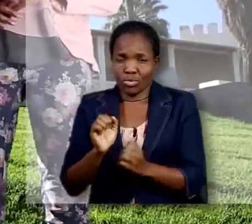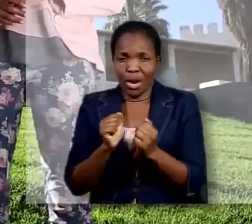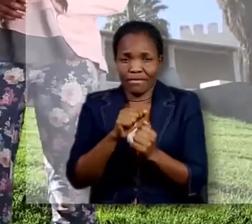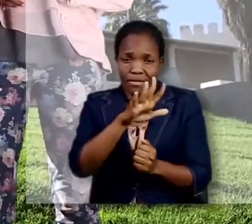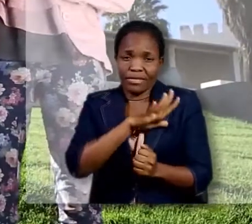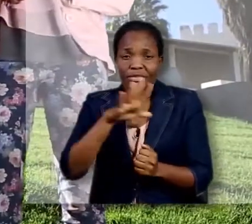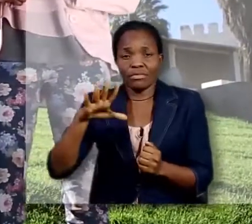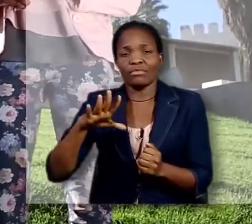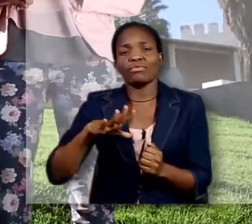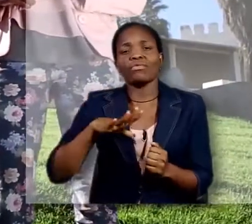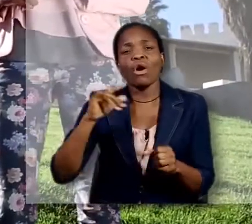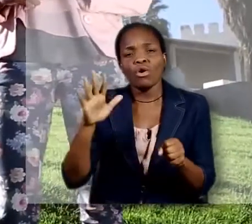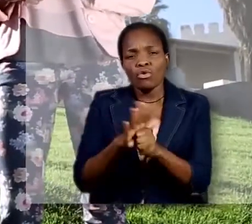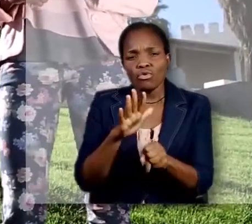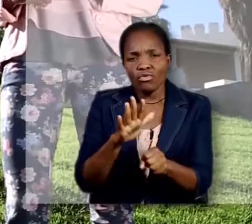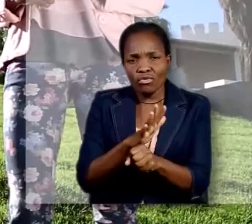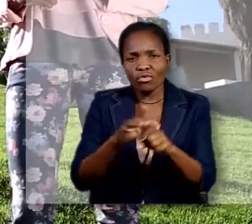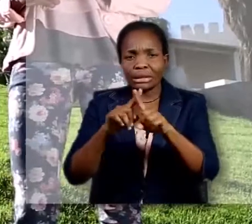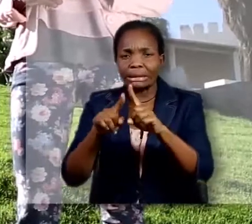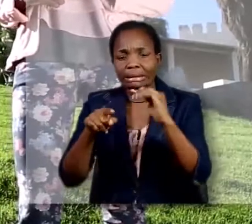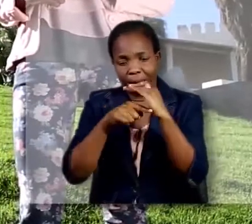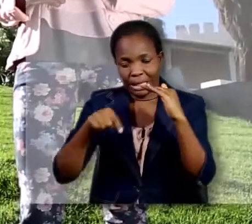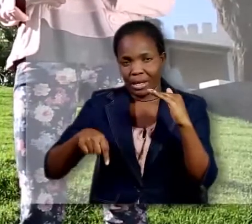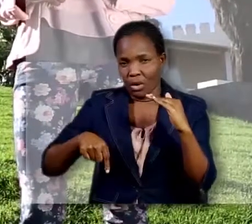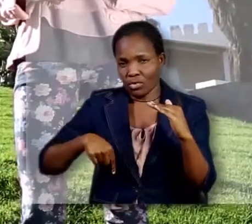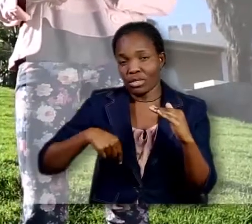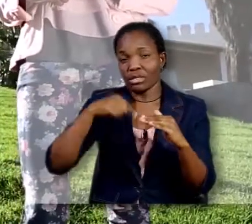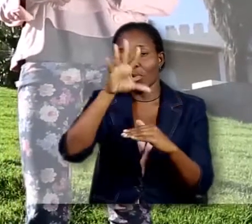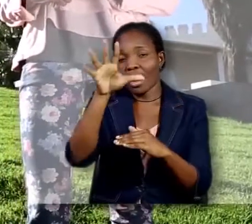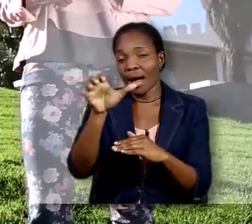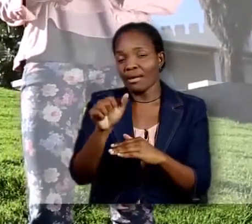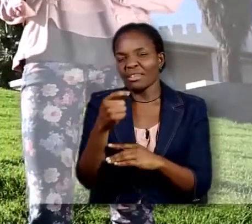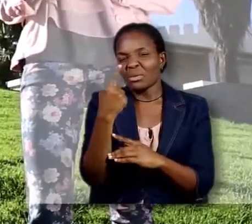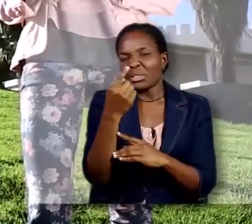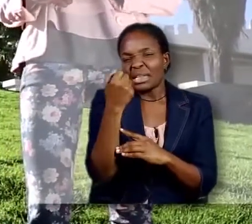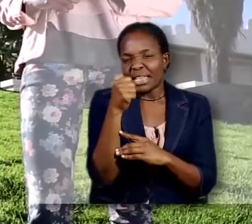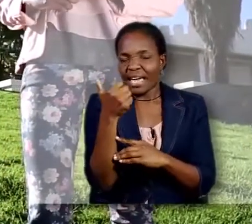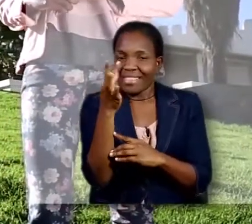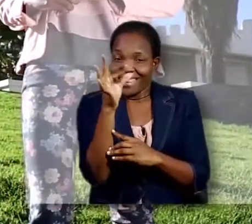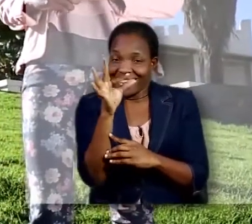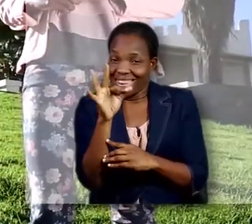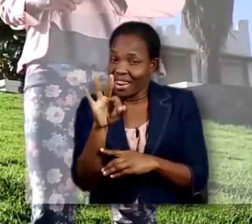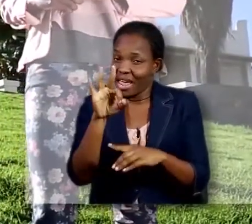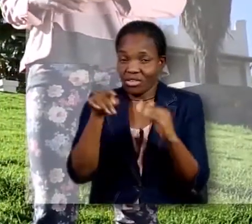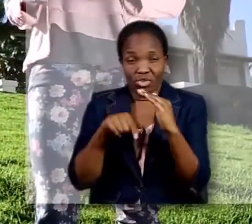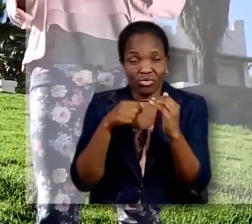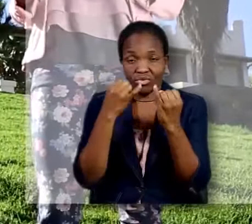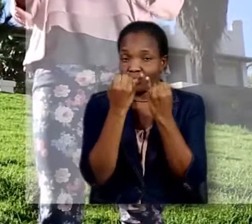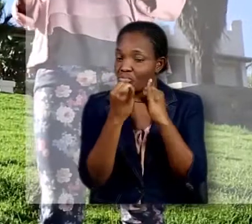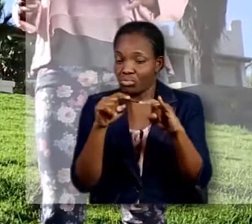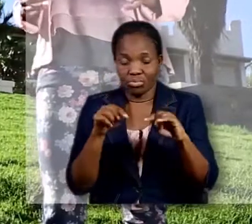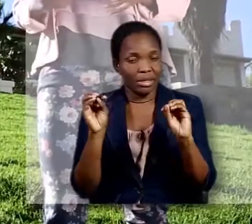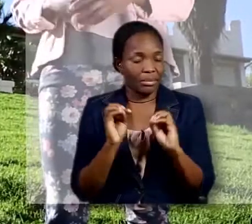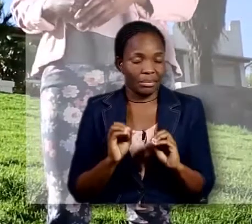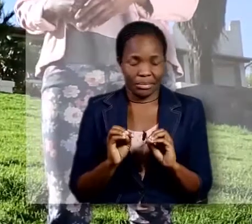fully recognized sovereign states or countries in Africa, apart from 9 territories which are not yet independent. Africa is